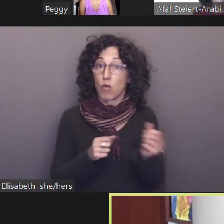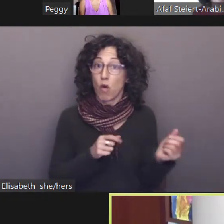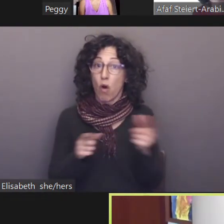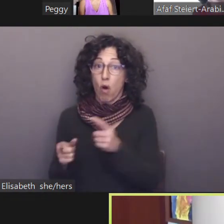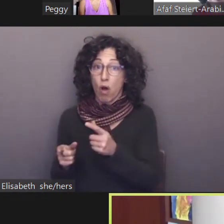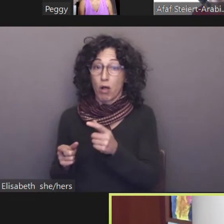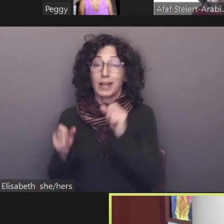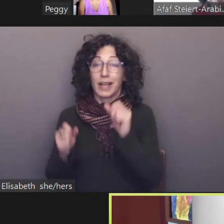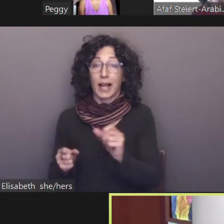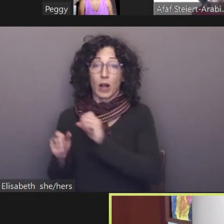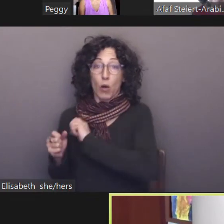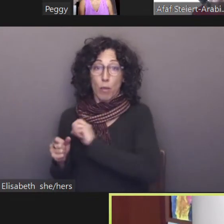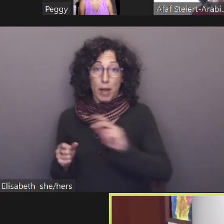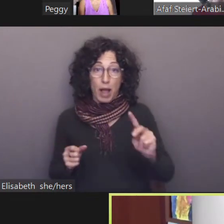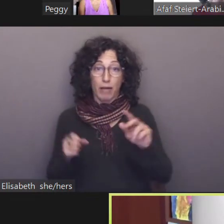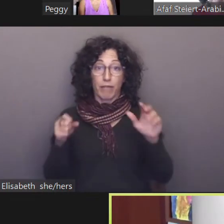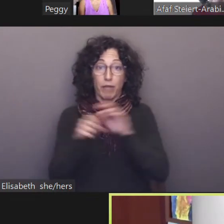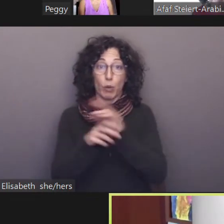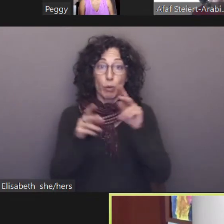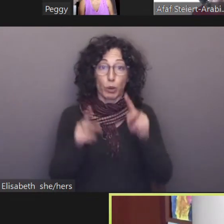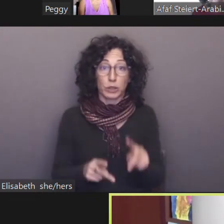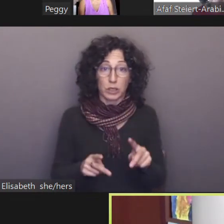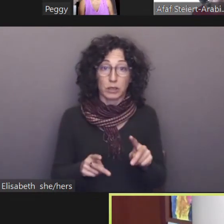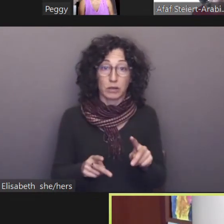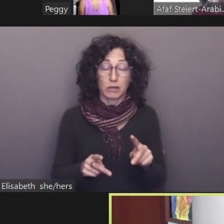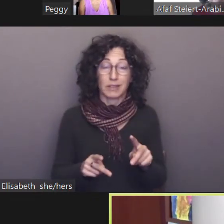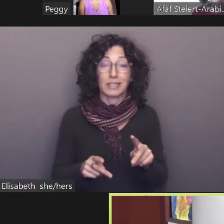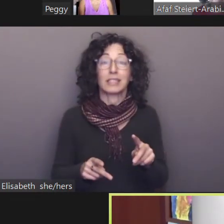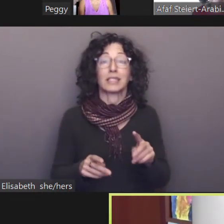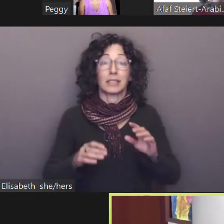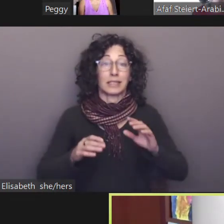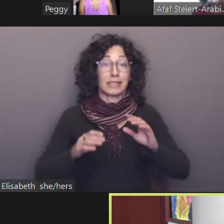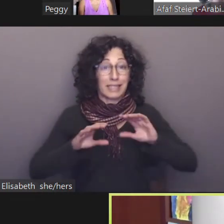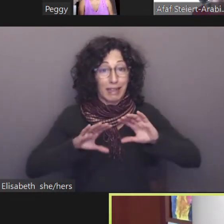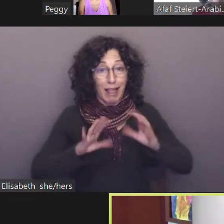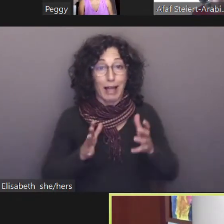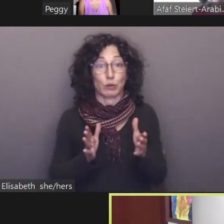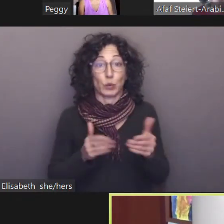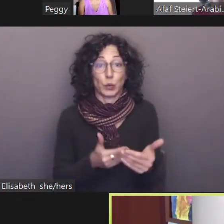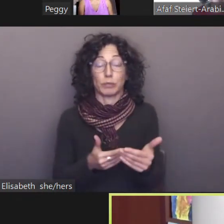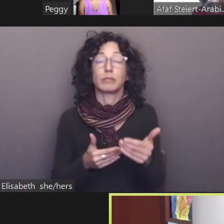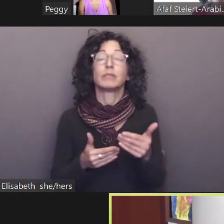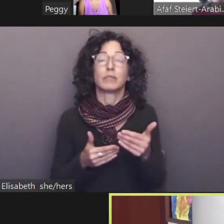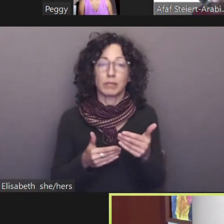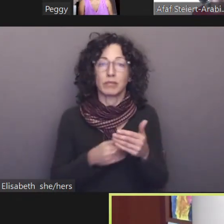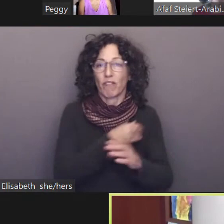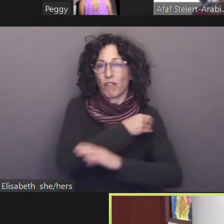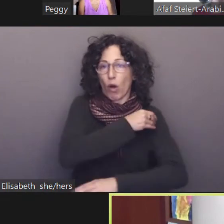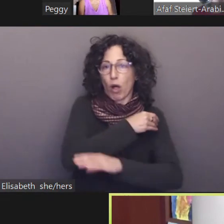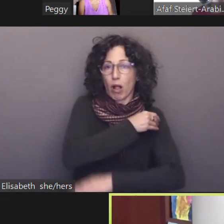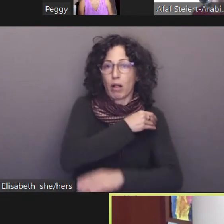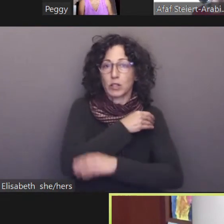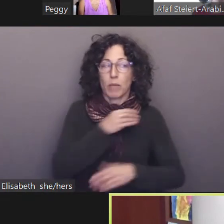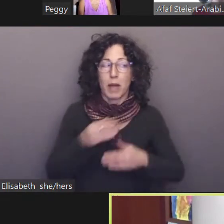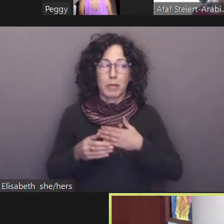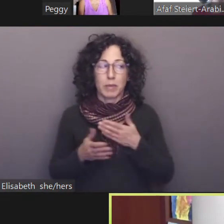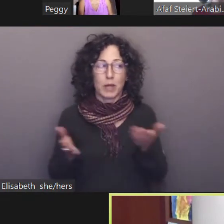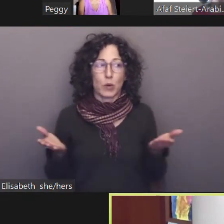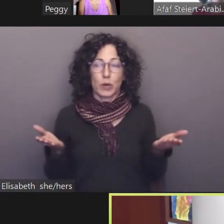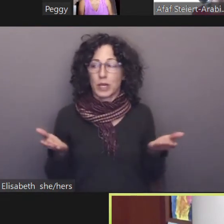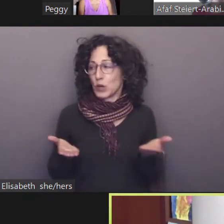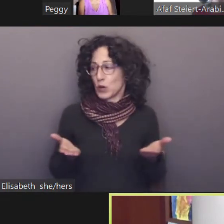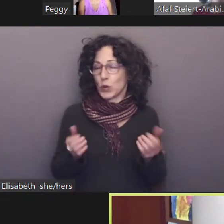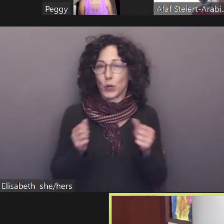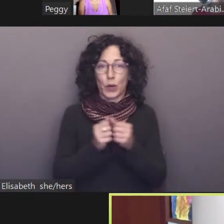full in-person instruction in the fall is one of my top priorities. So I'm glad to be with you this evening alongside my esteemed